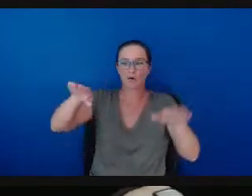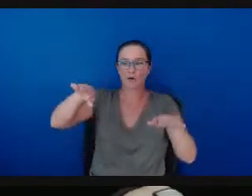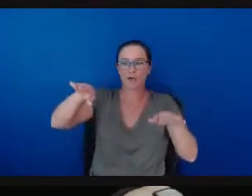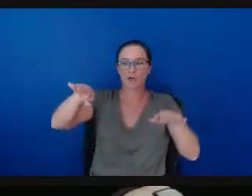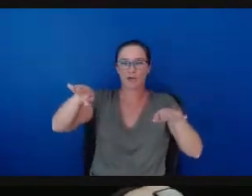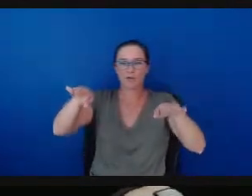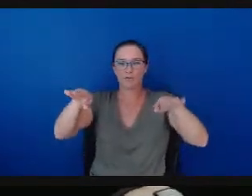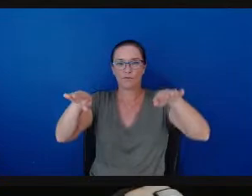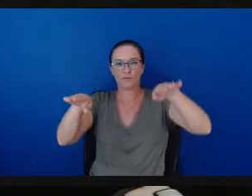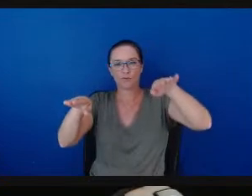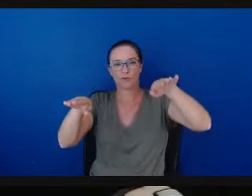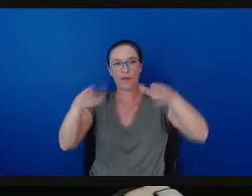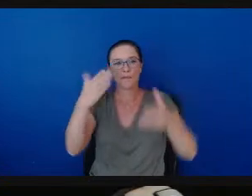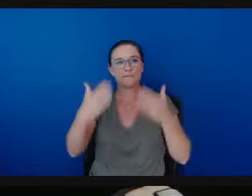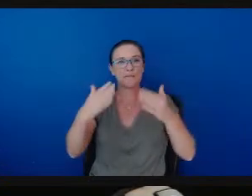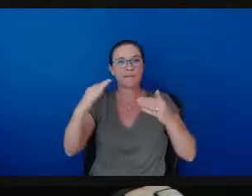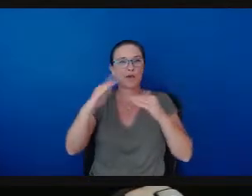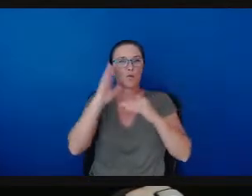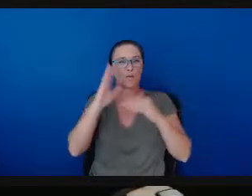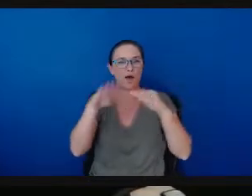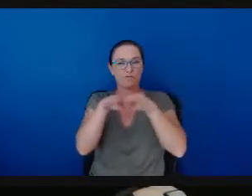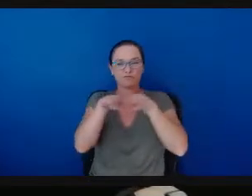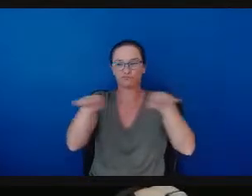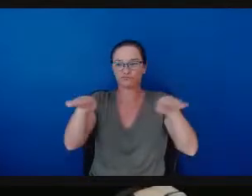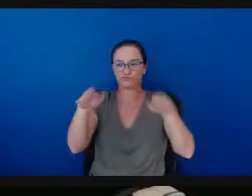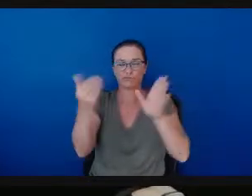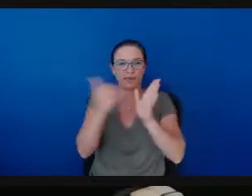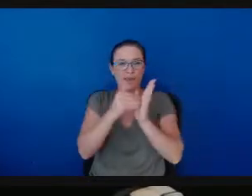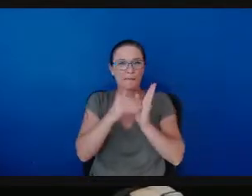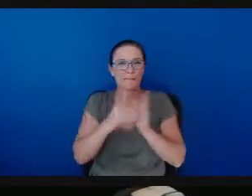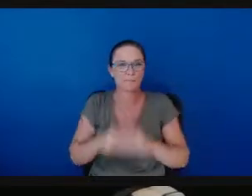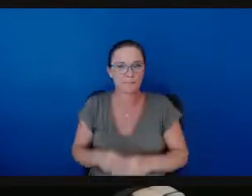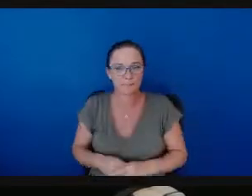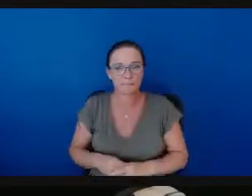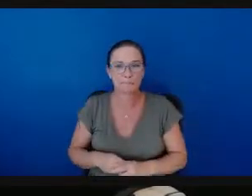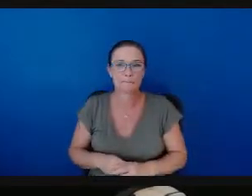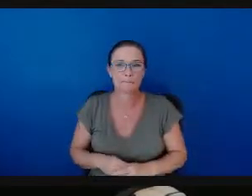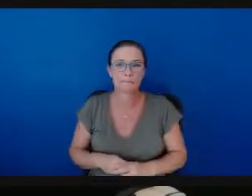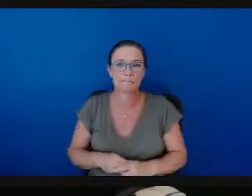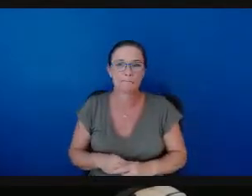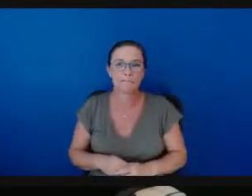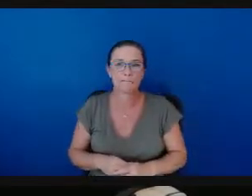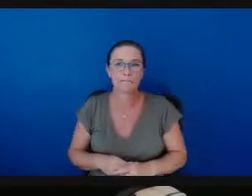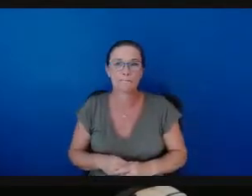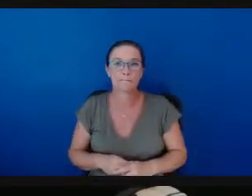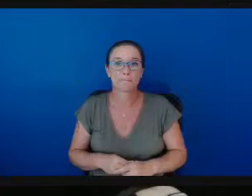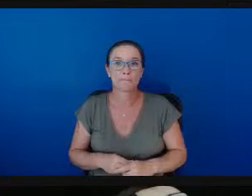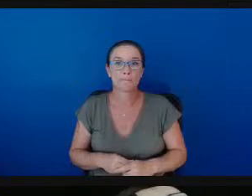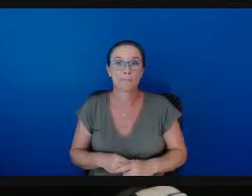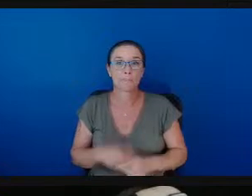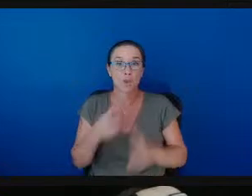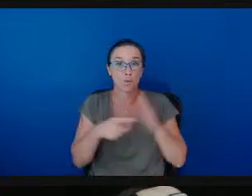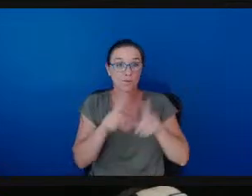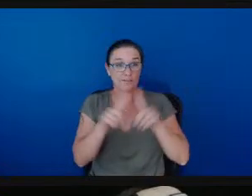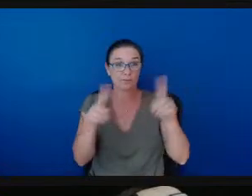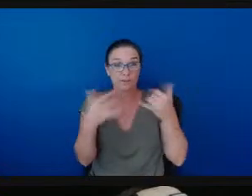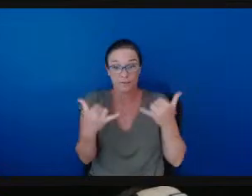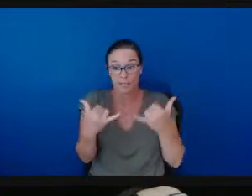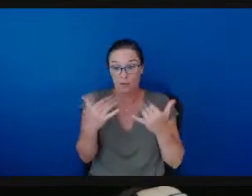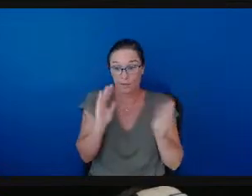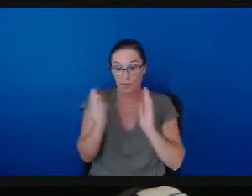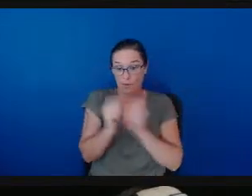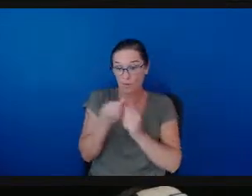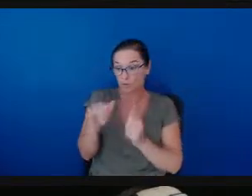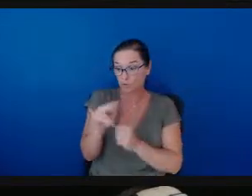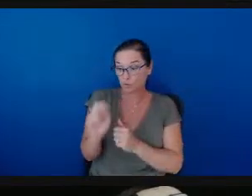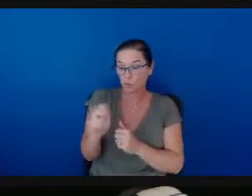we'll re-equilibrate. The difference here is that we have much more lava erupting on